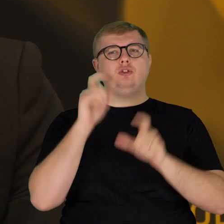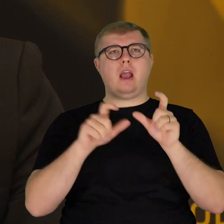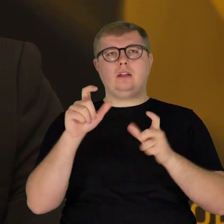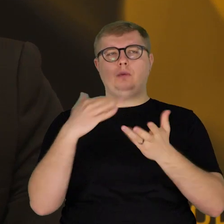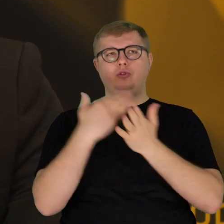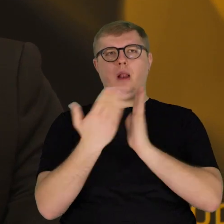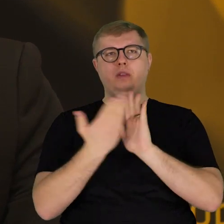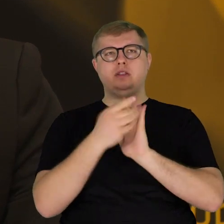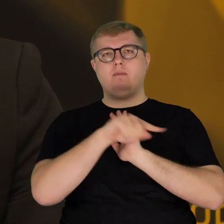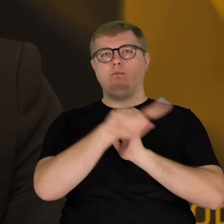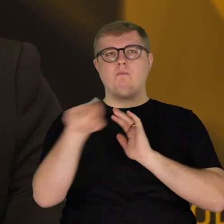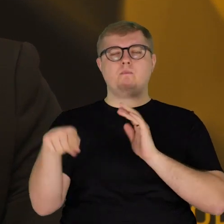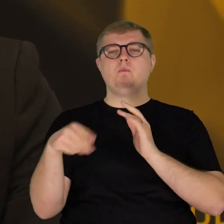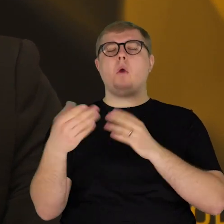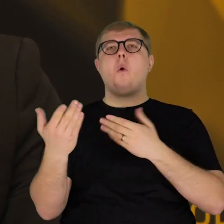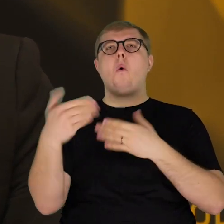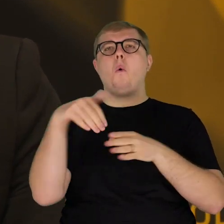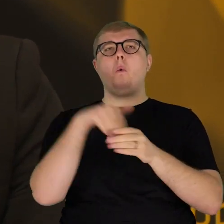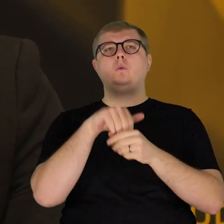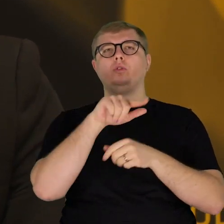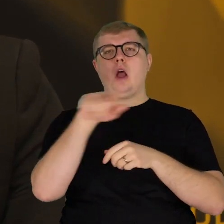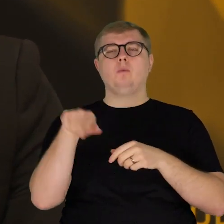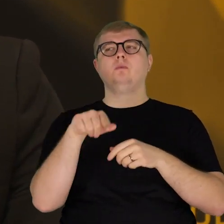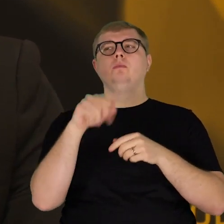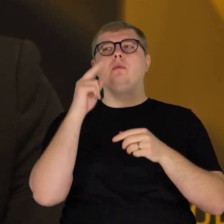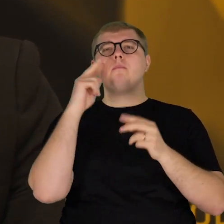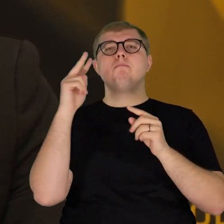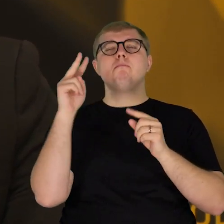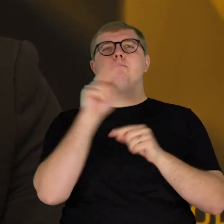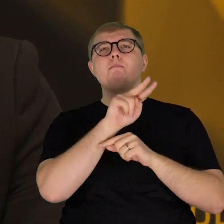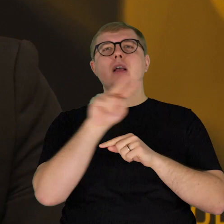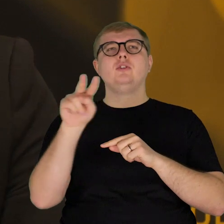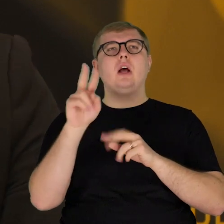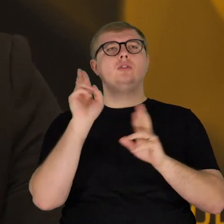dedicated soundscape of Hello, Nowa Melina. Huta in the form of... Melina,